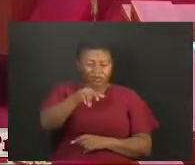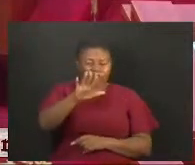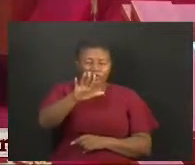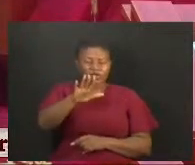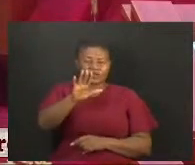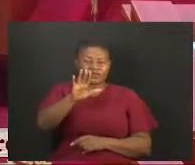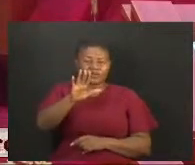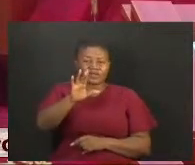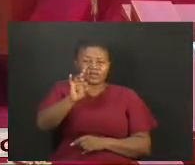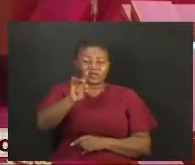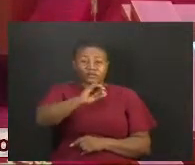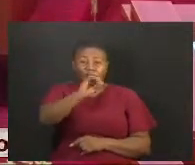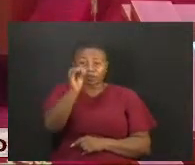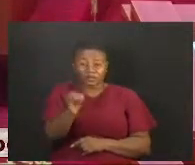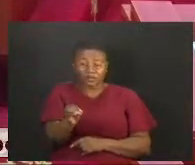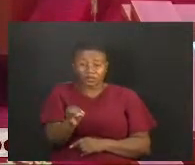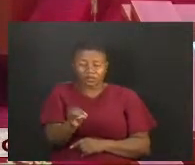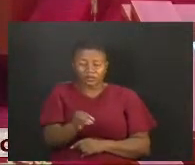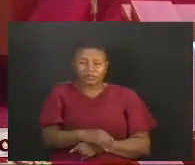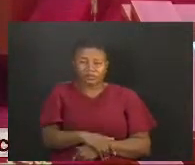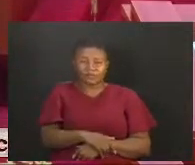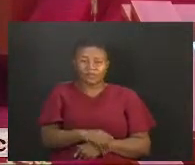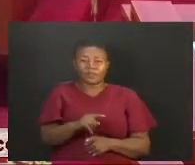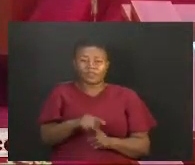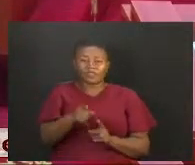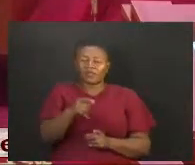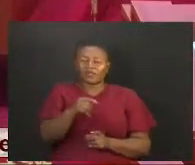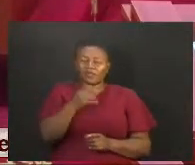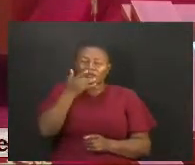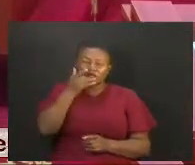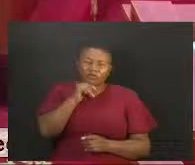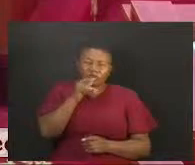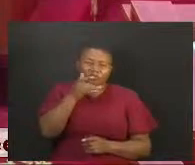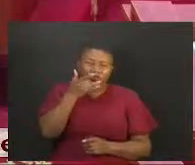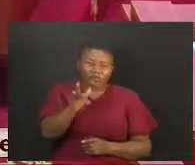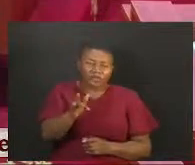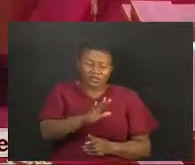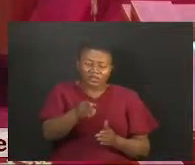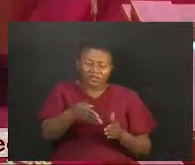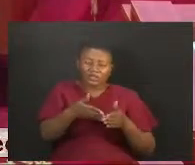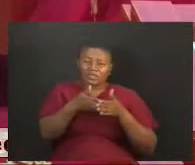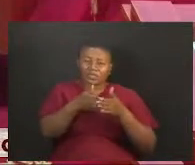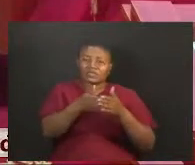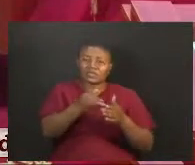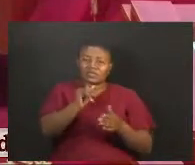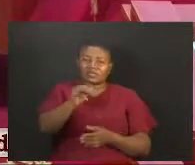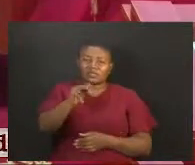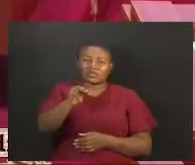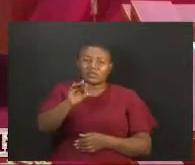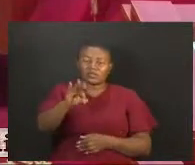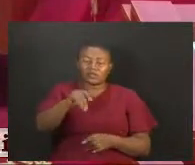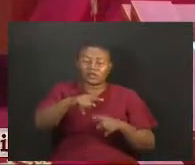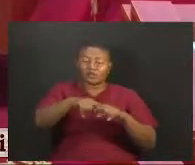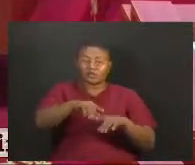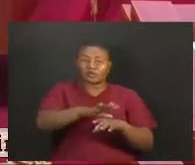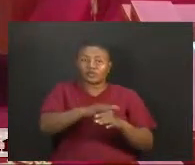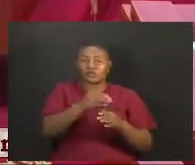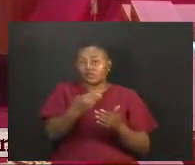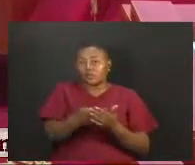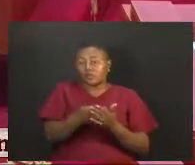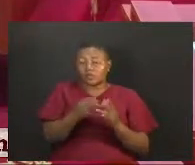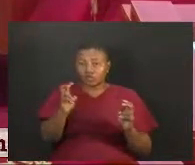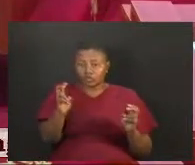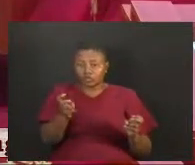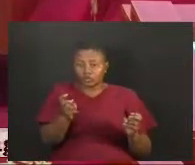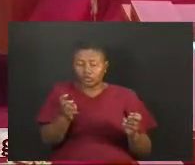percentage points. Unfortunately, this has triggered a discussion with IMF under the monetary policy consultation clause.